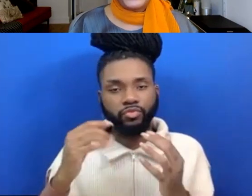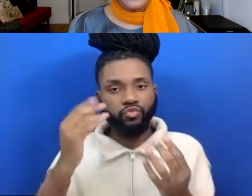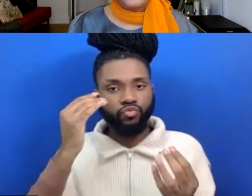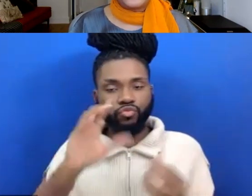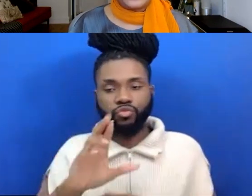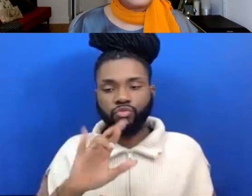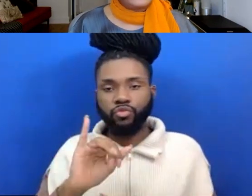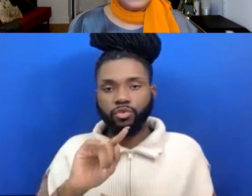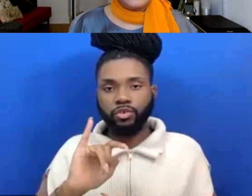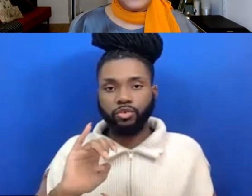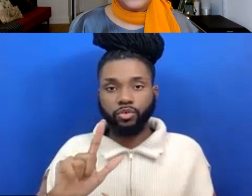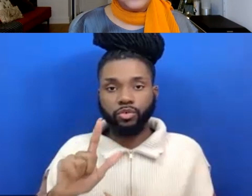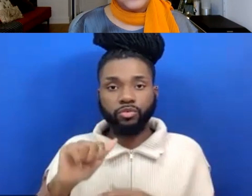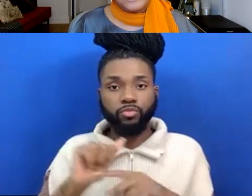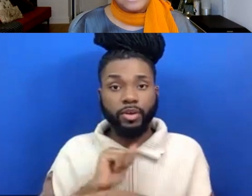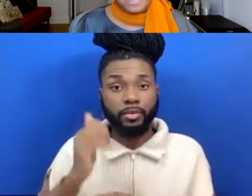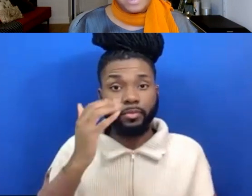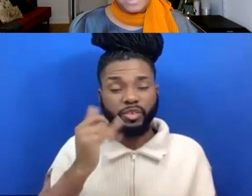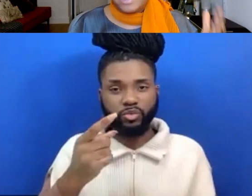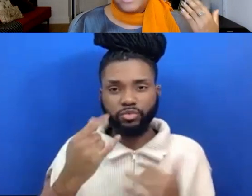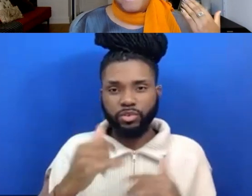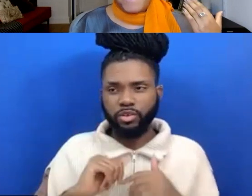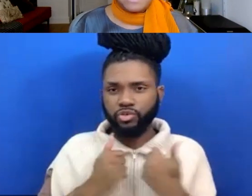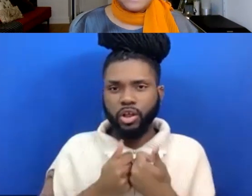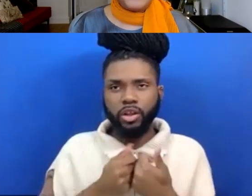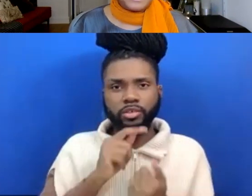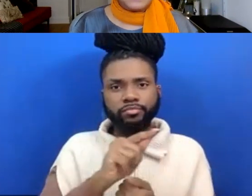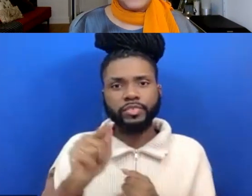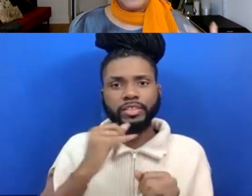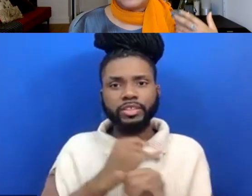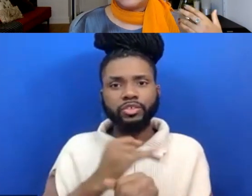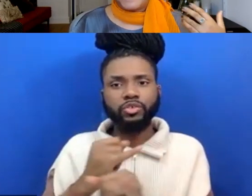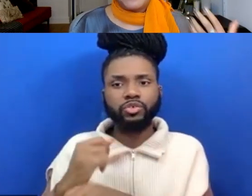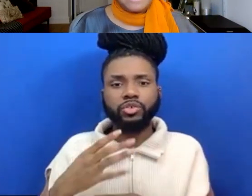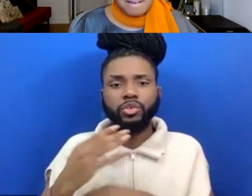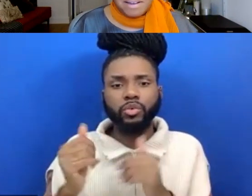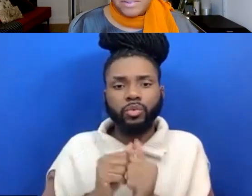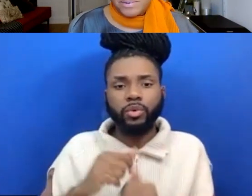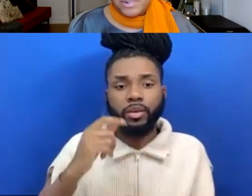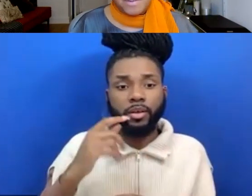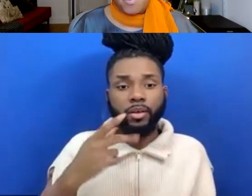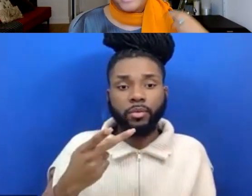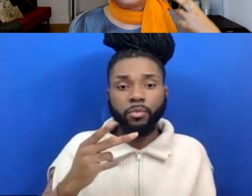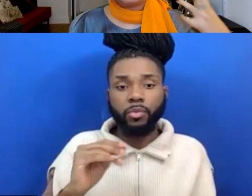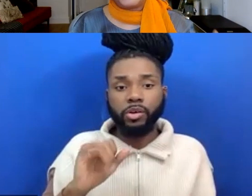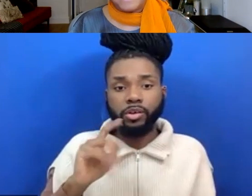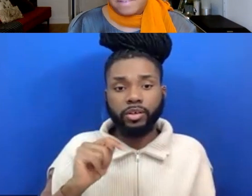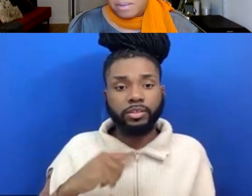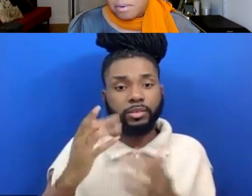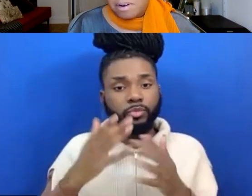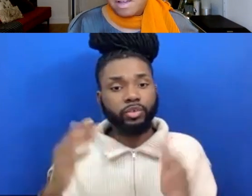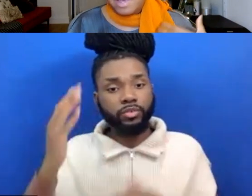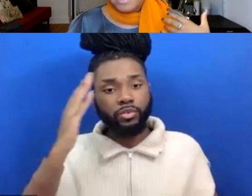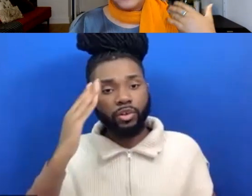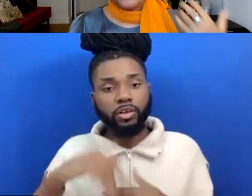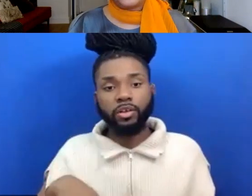really challenging these institutions that posit objective knowledge, posit connoisseurship, ways of possessing